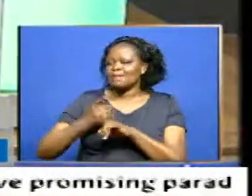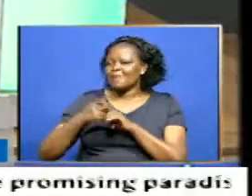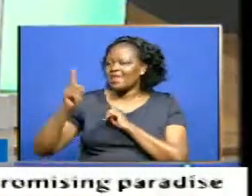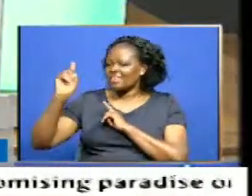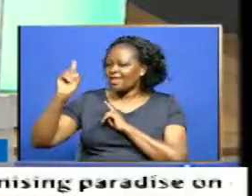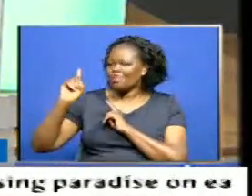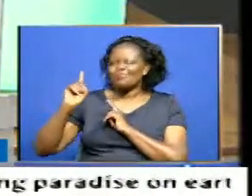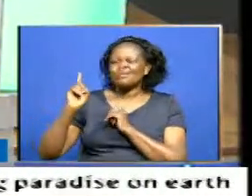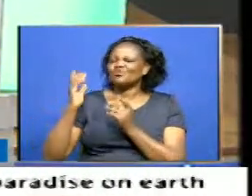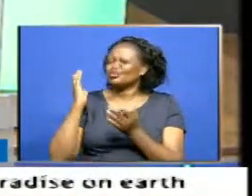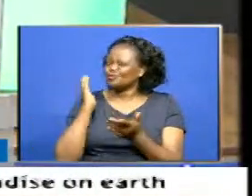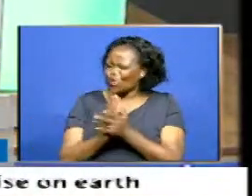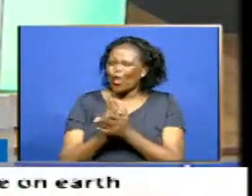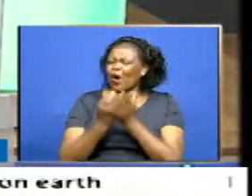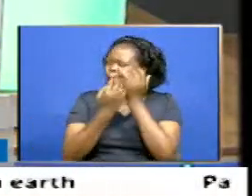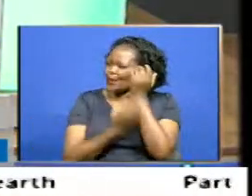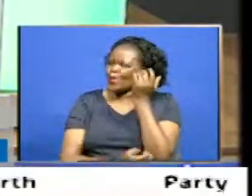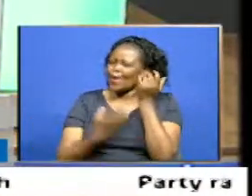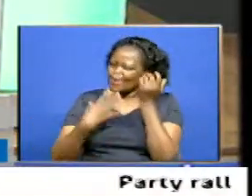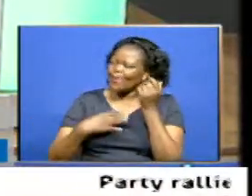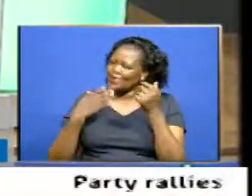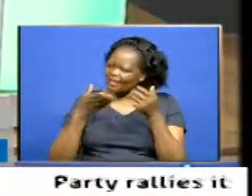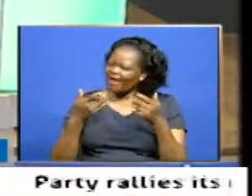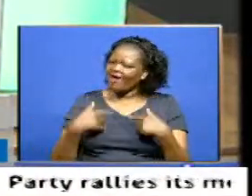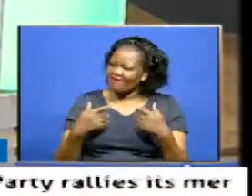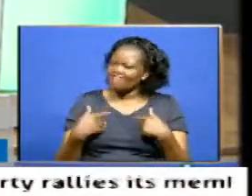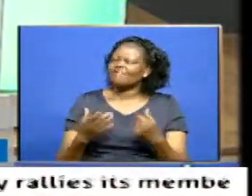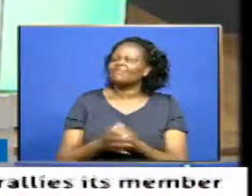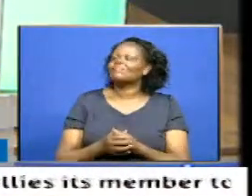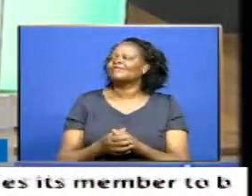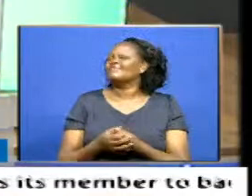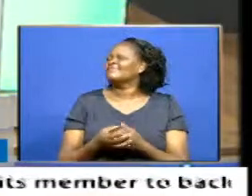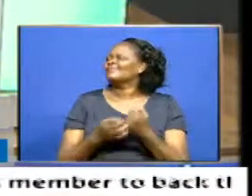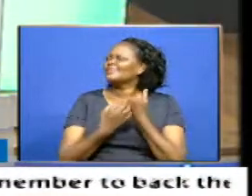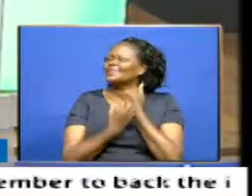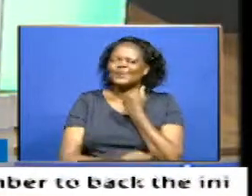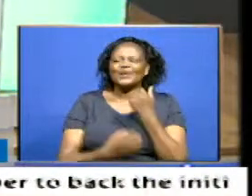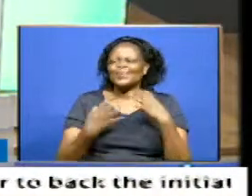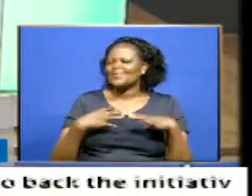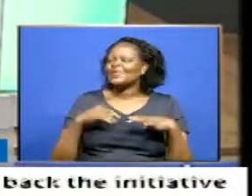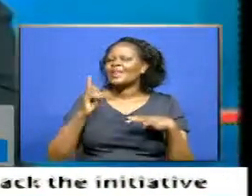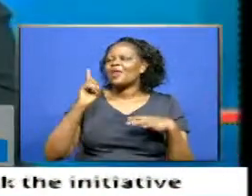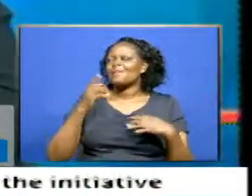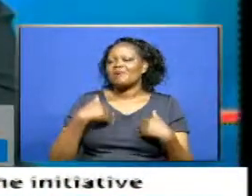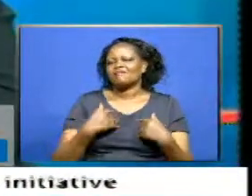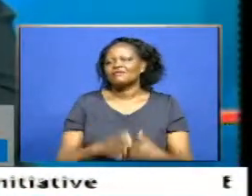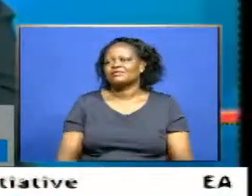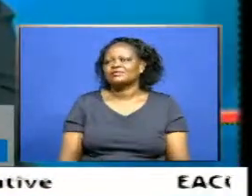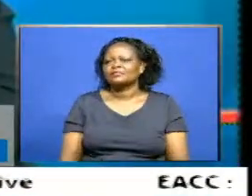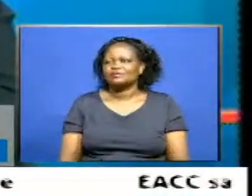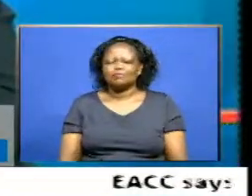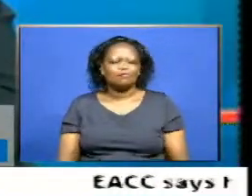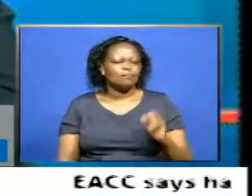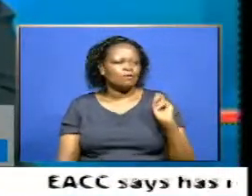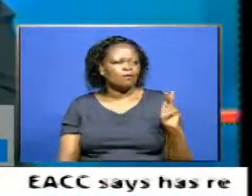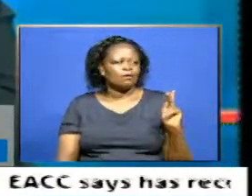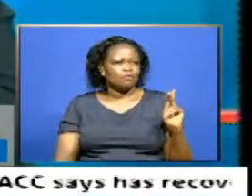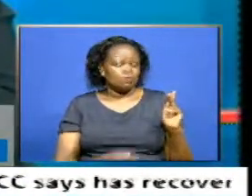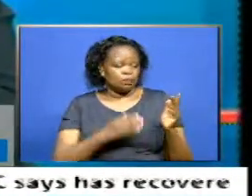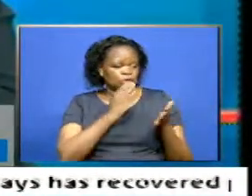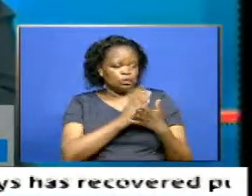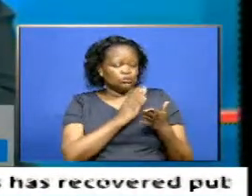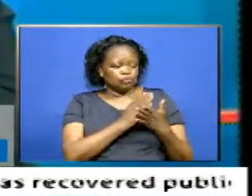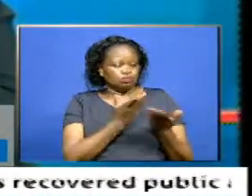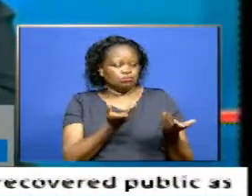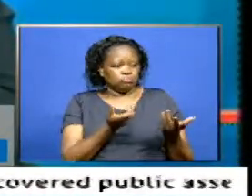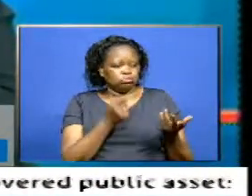Nairobi, especially in urban informal settlements, you have people who are living in very, very precarious economic situations. There has always been this argument, which is